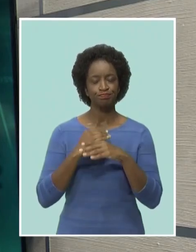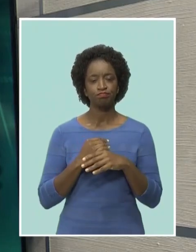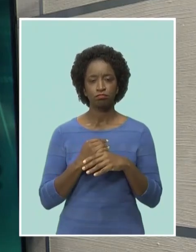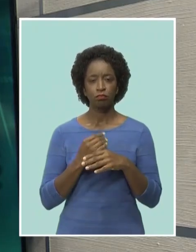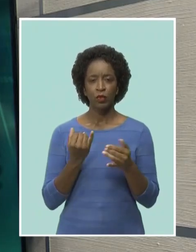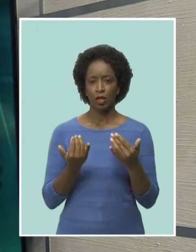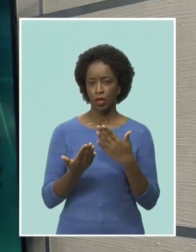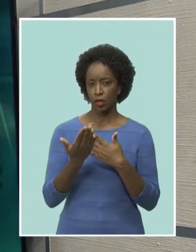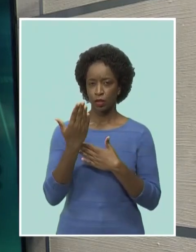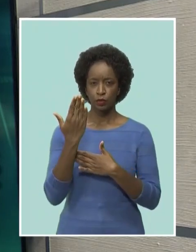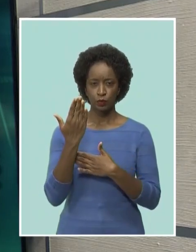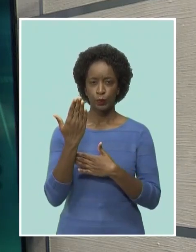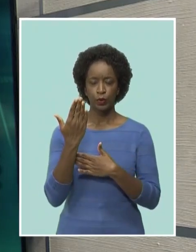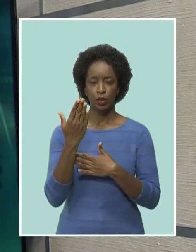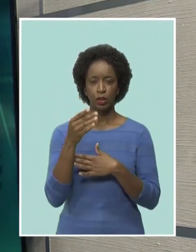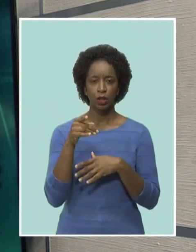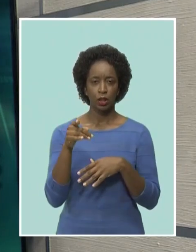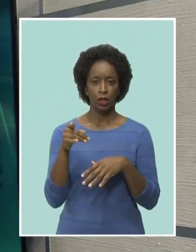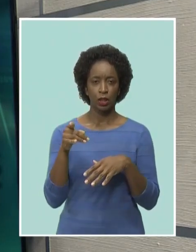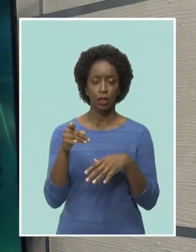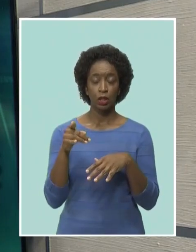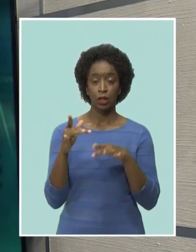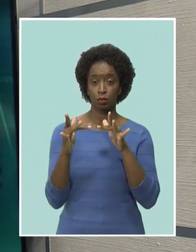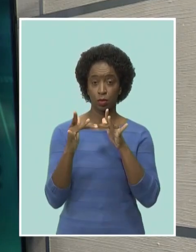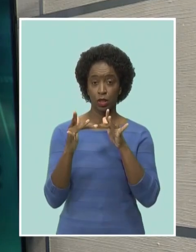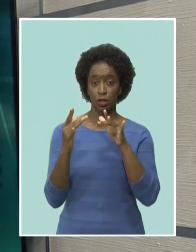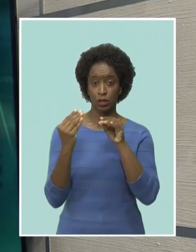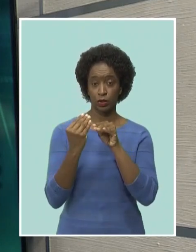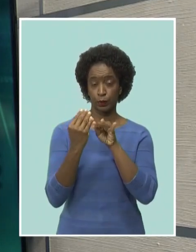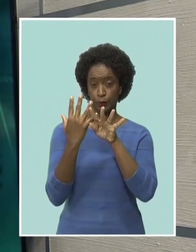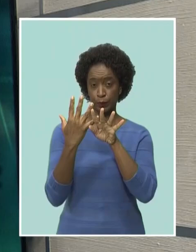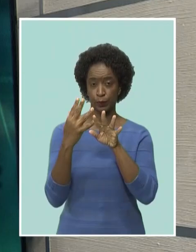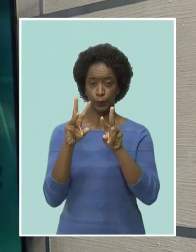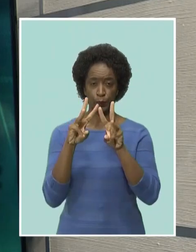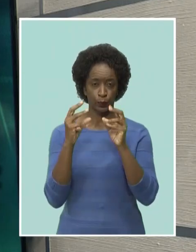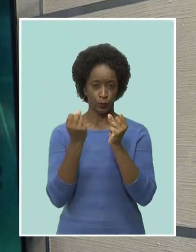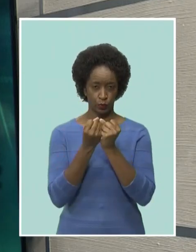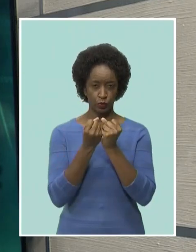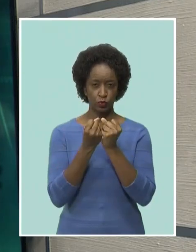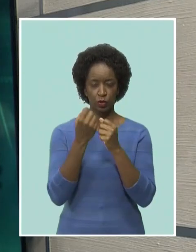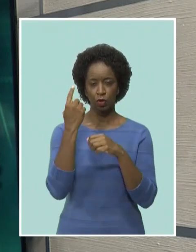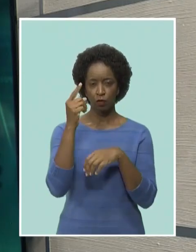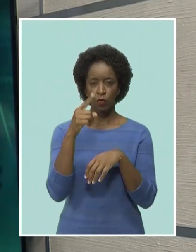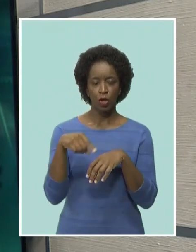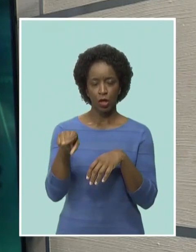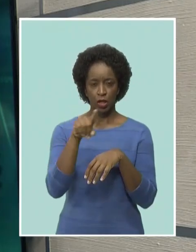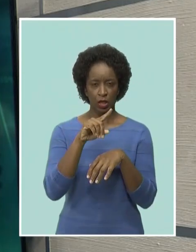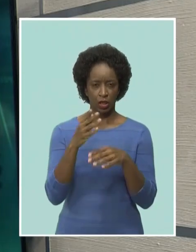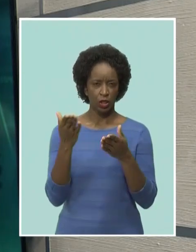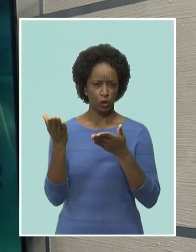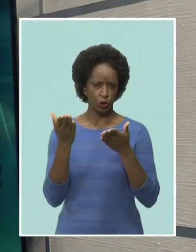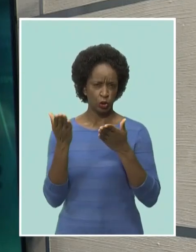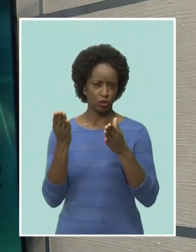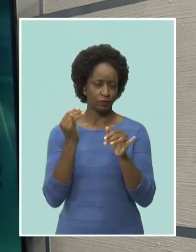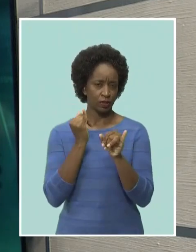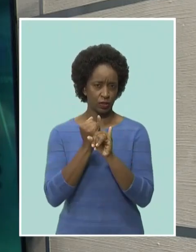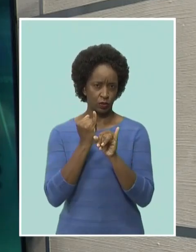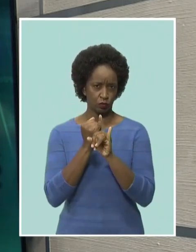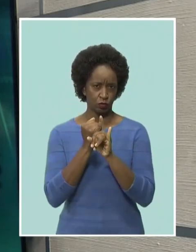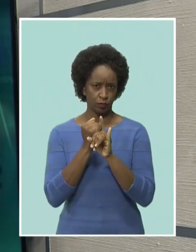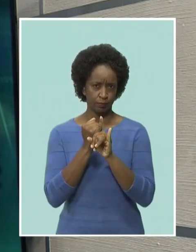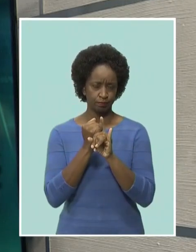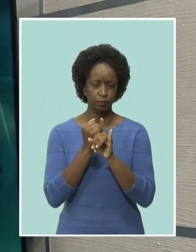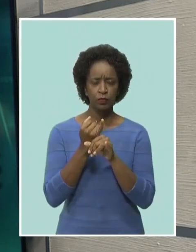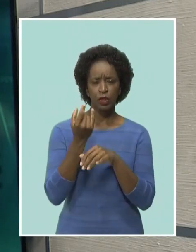morning during his presentation for a webinar hosted by the Barbados Coalition of Service Industries on understanding data privacy here